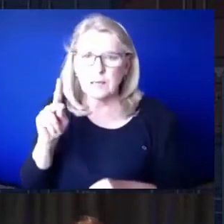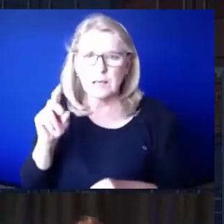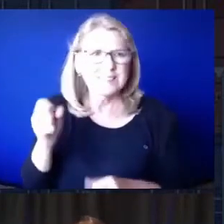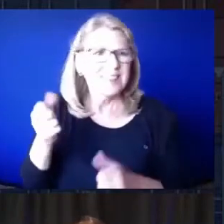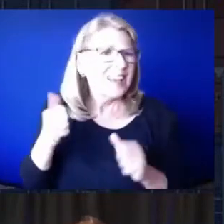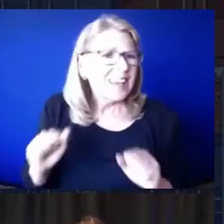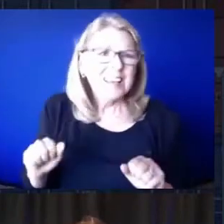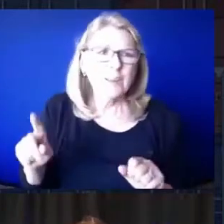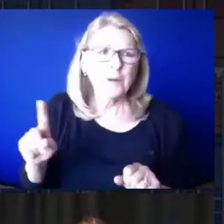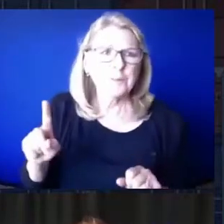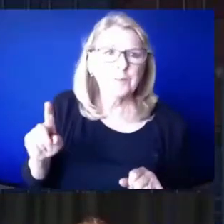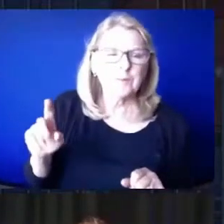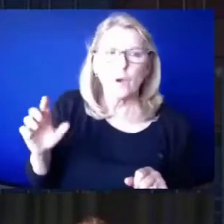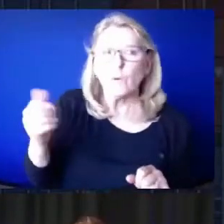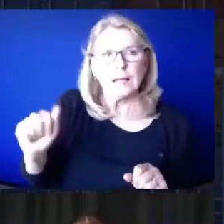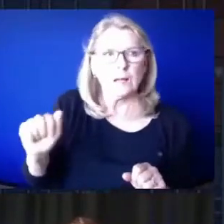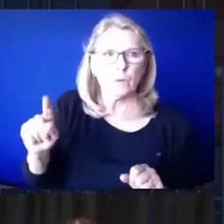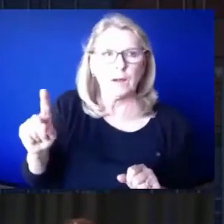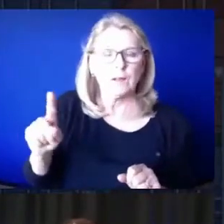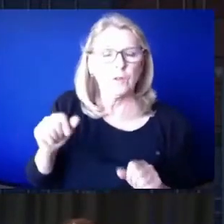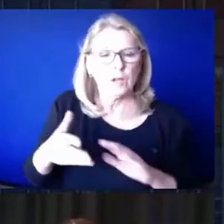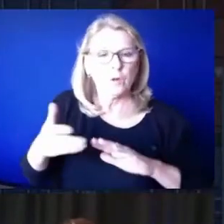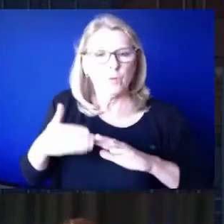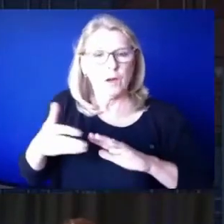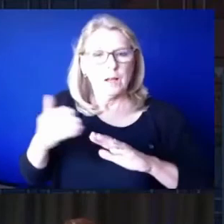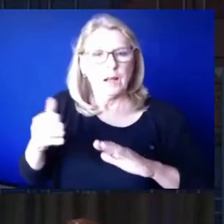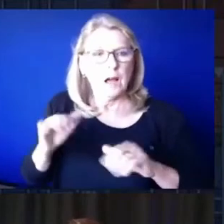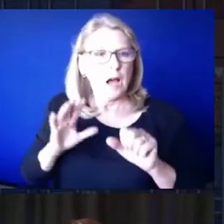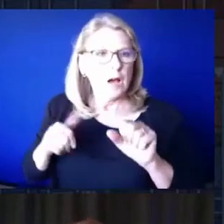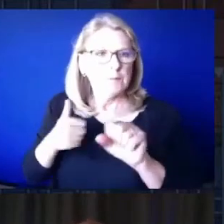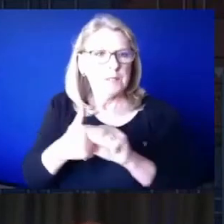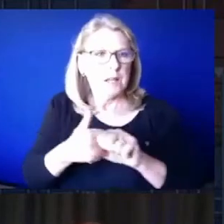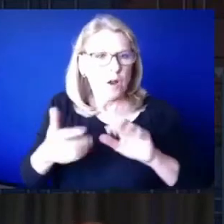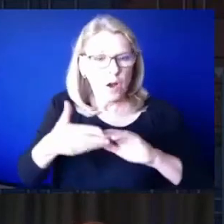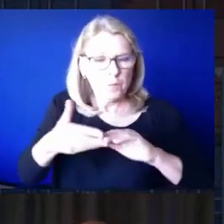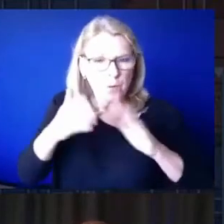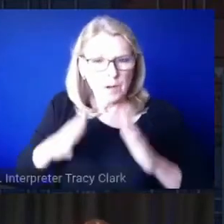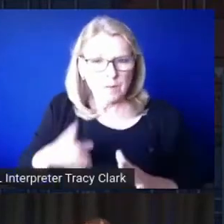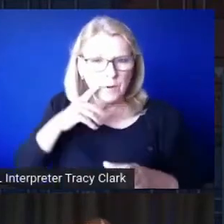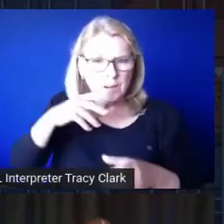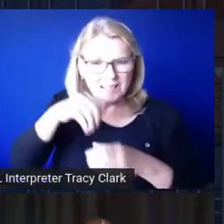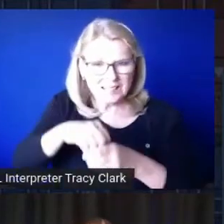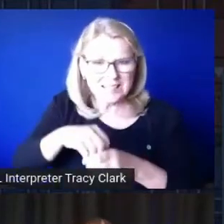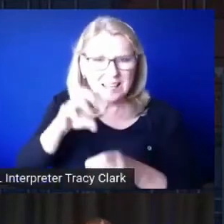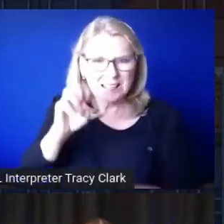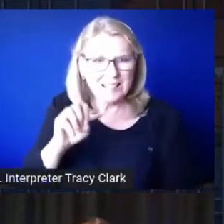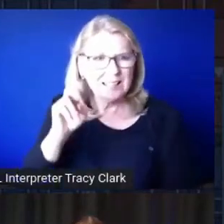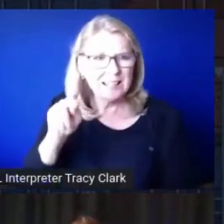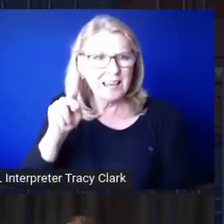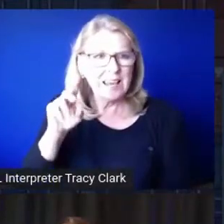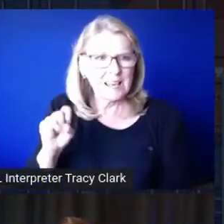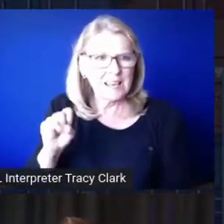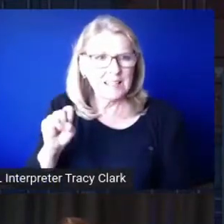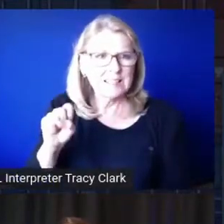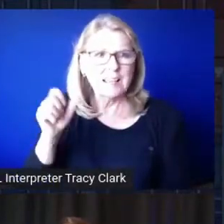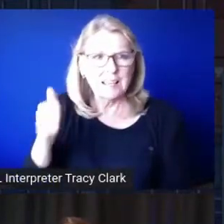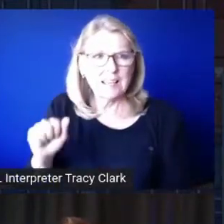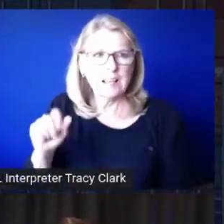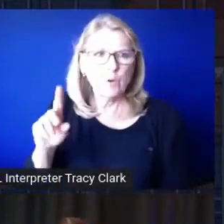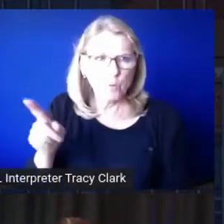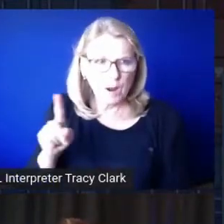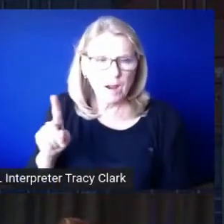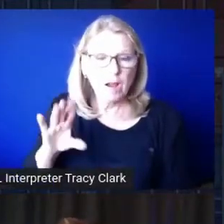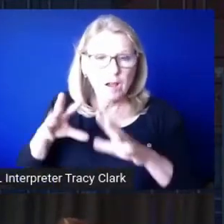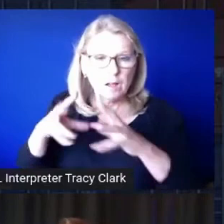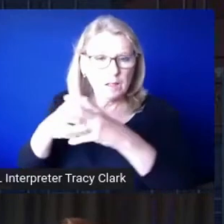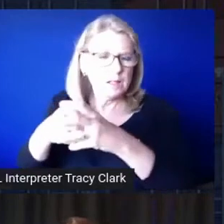the update operator inside an Eks Anywhere cluster, and there's nothing specific there that requires AWS to do those